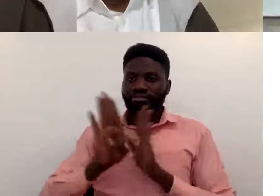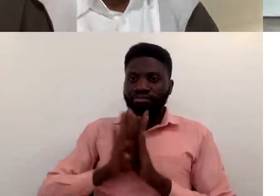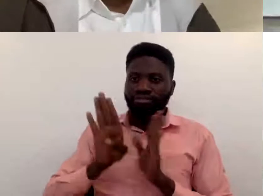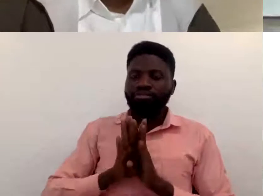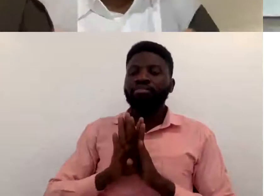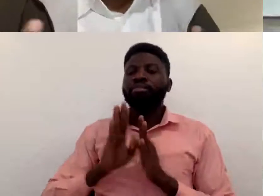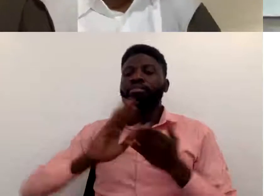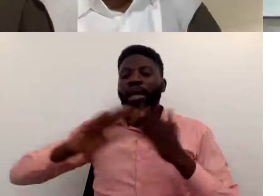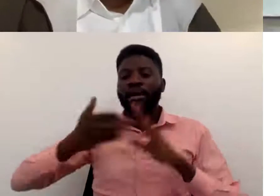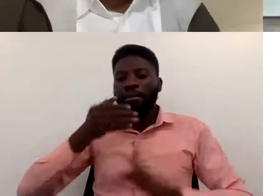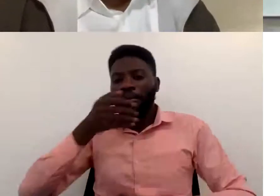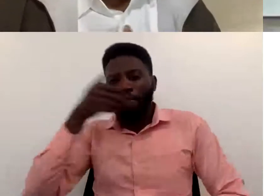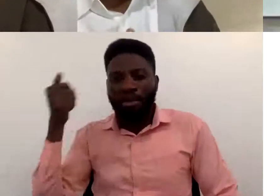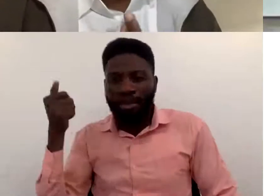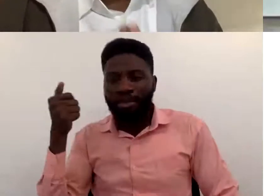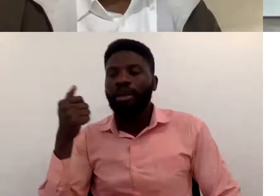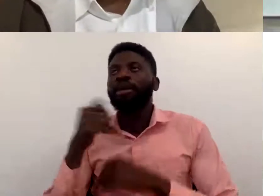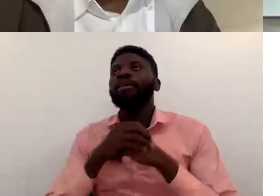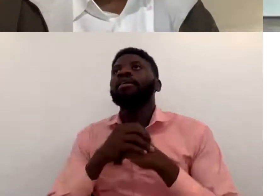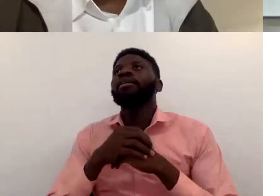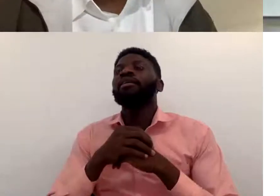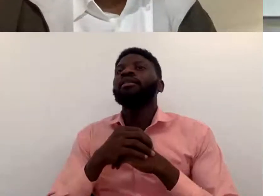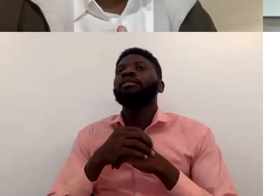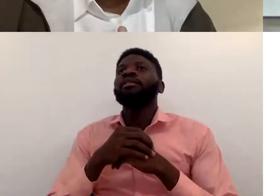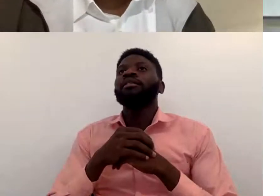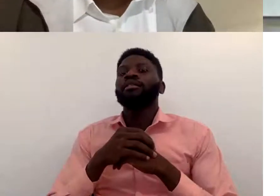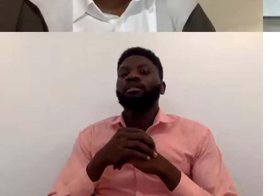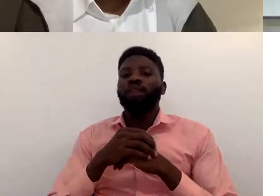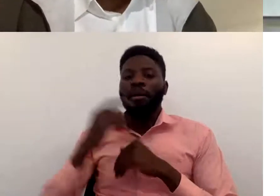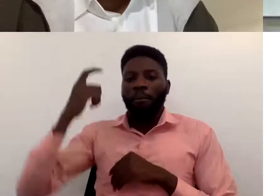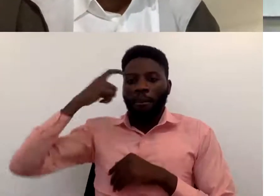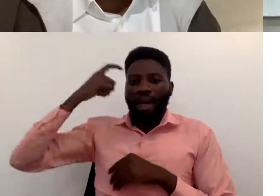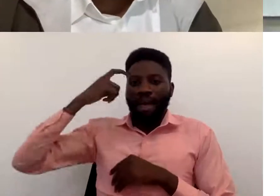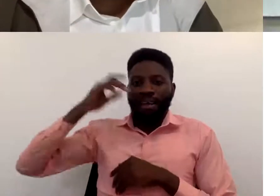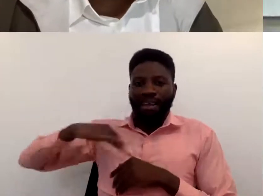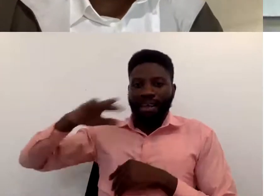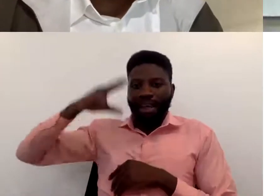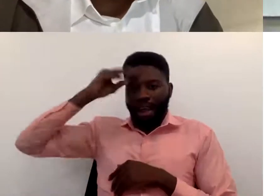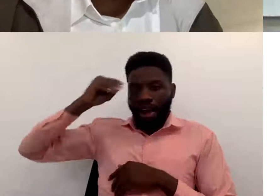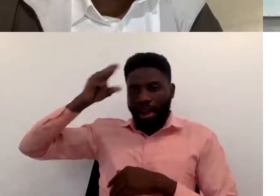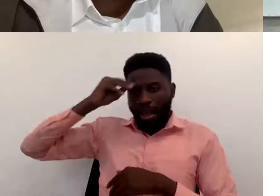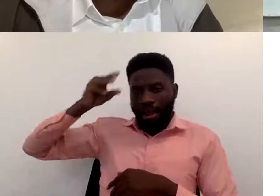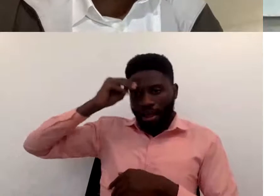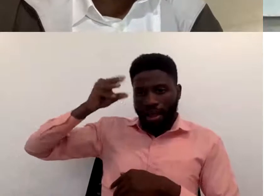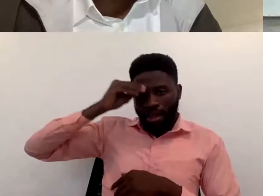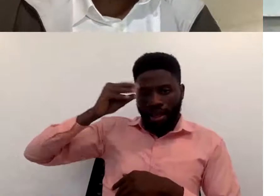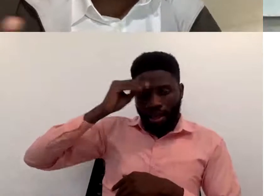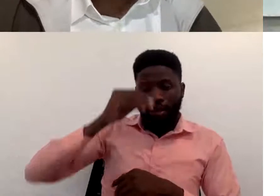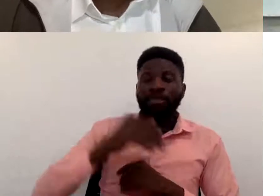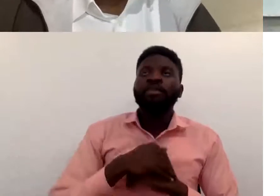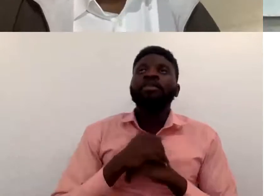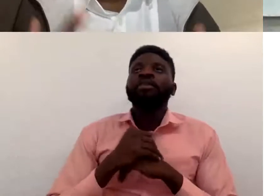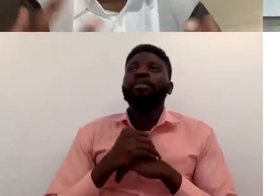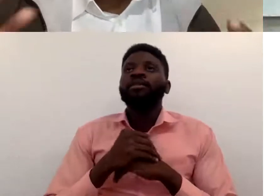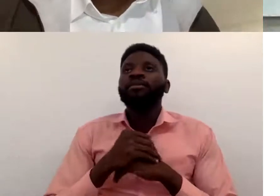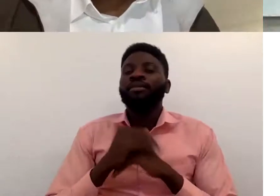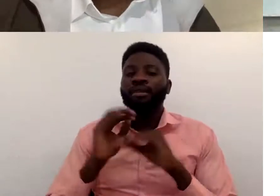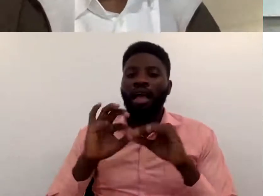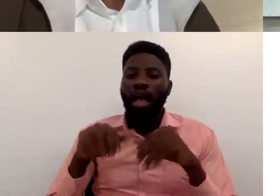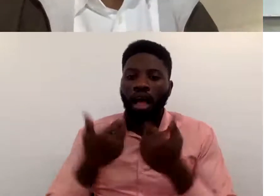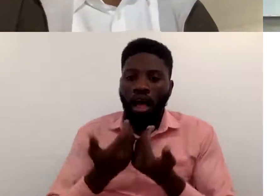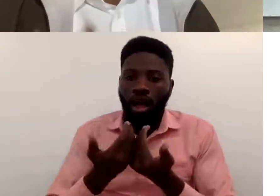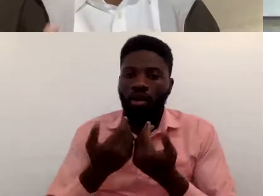better from an intellectual point of view, from how we